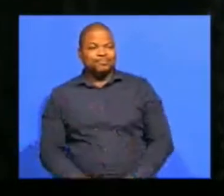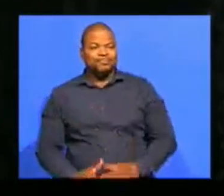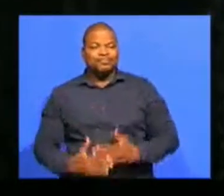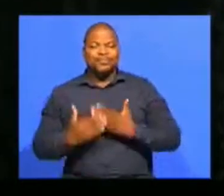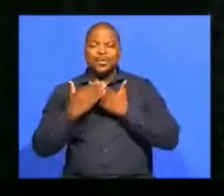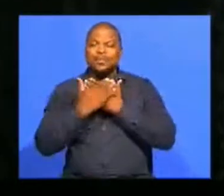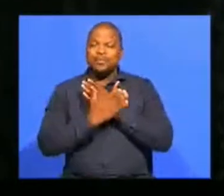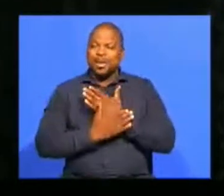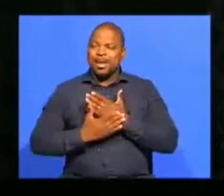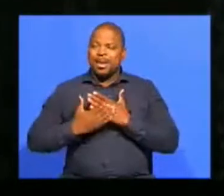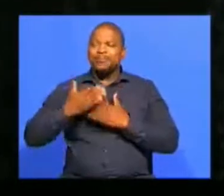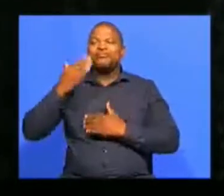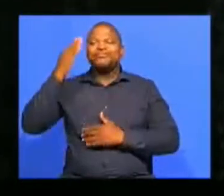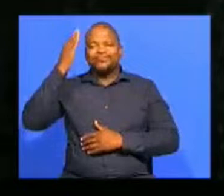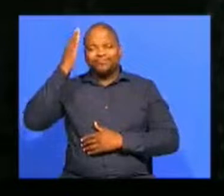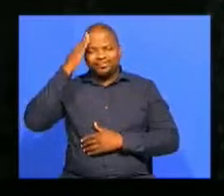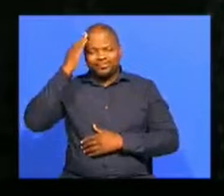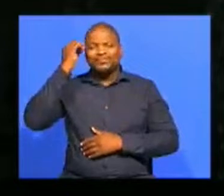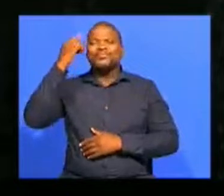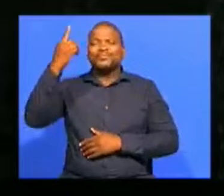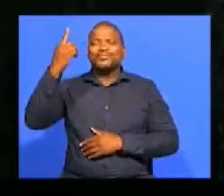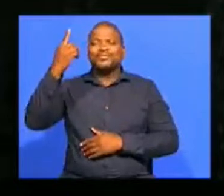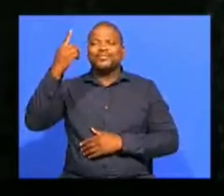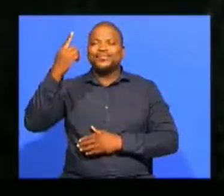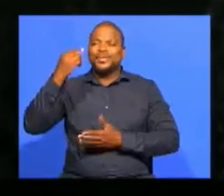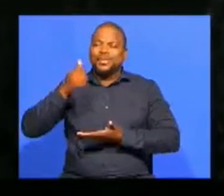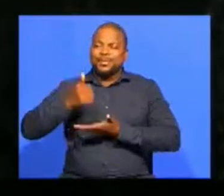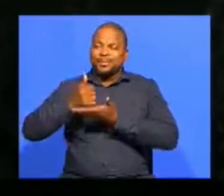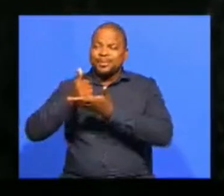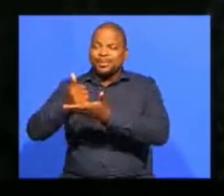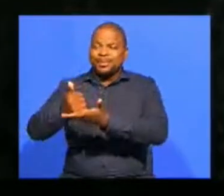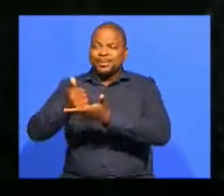Comfort in knowing that we look out for them.